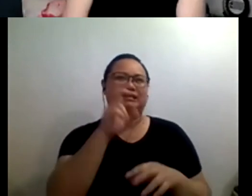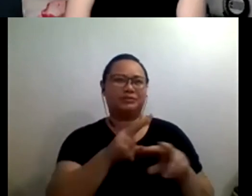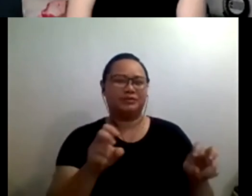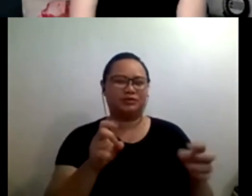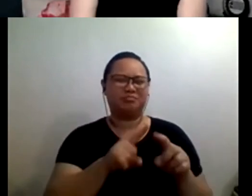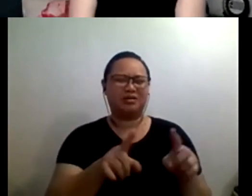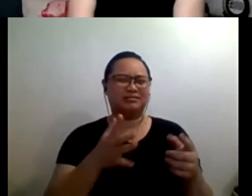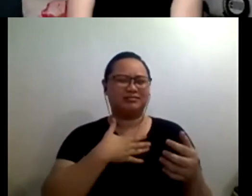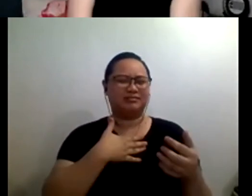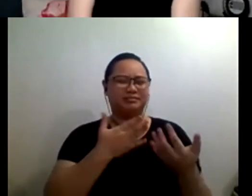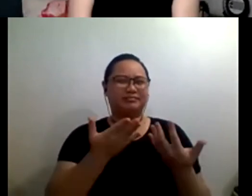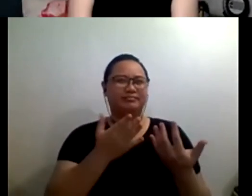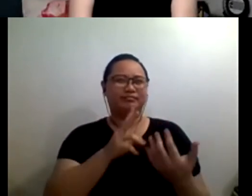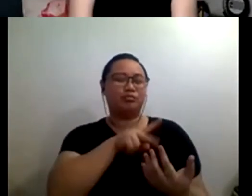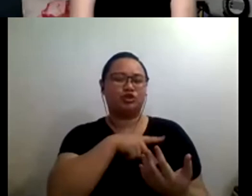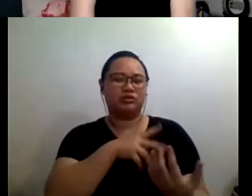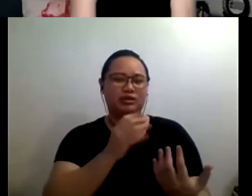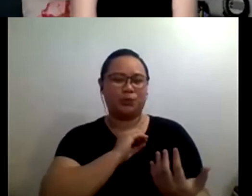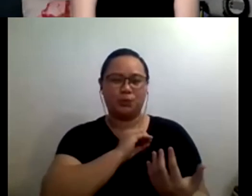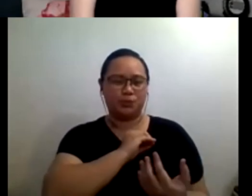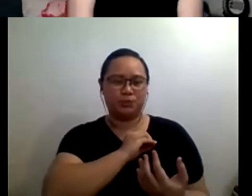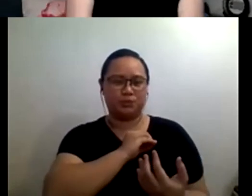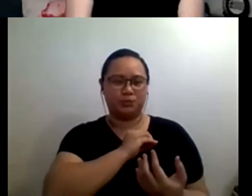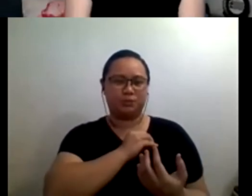ano, but this is purely ano, out of my own